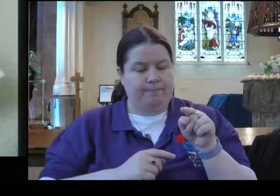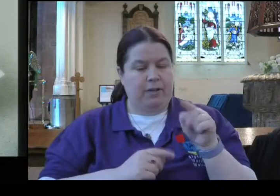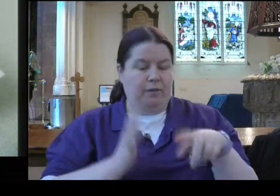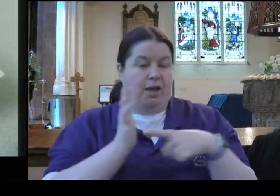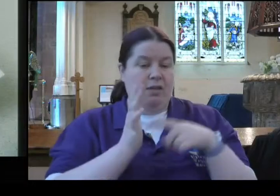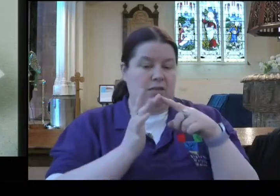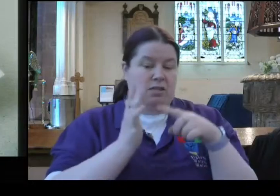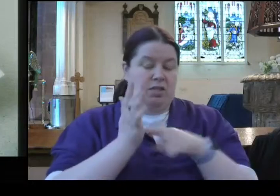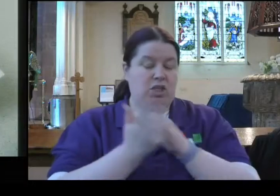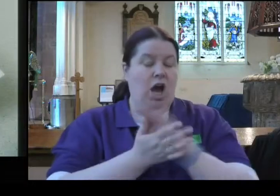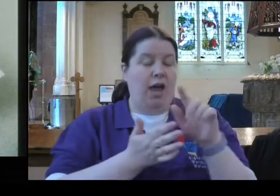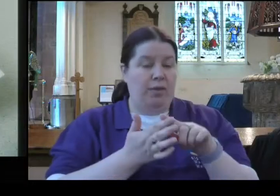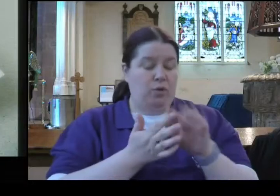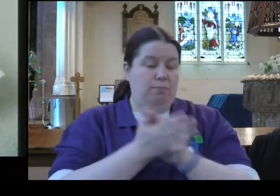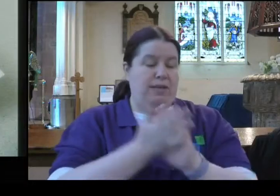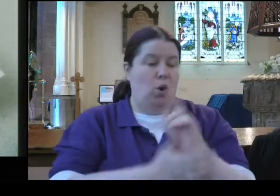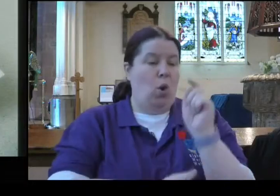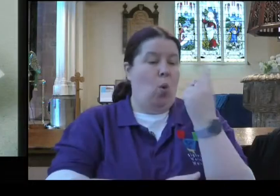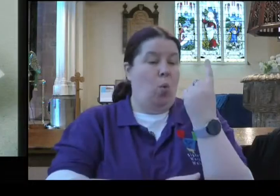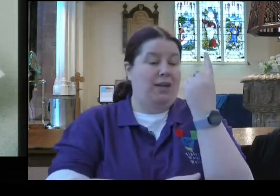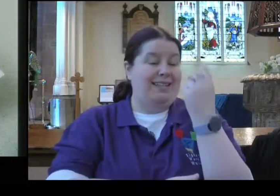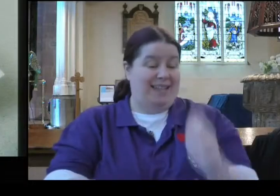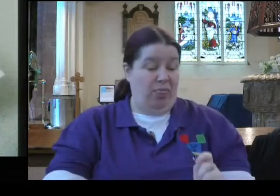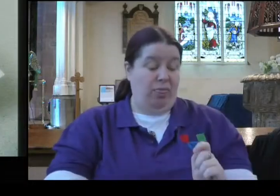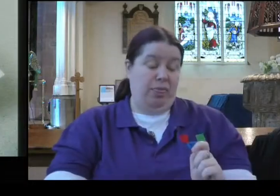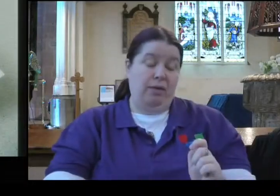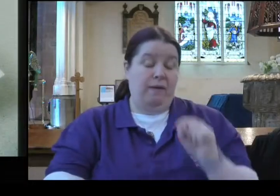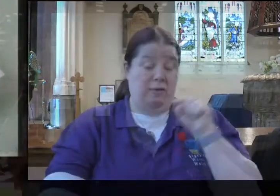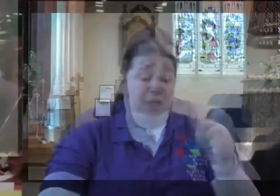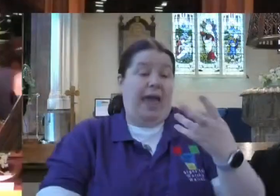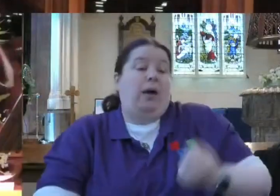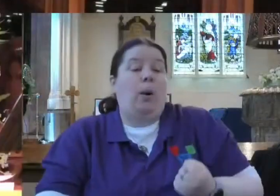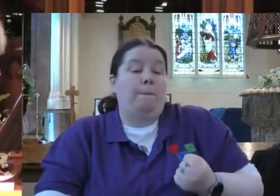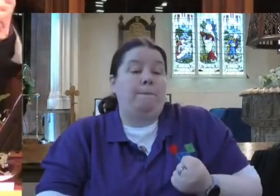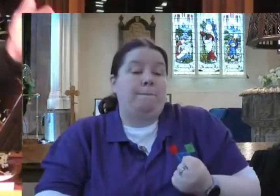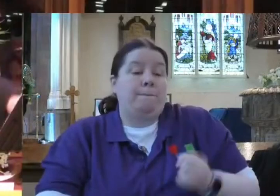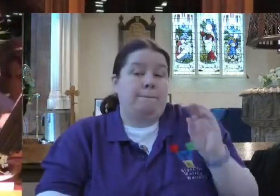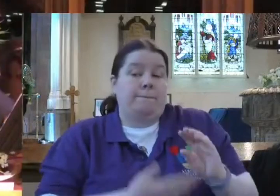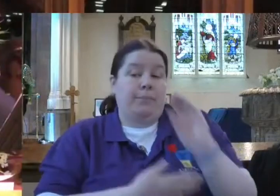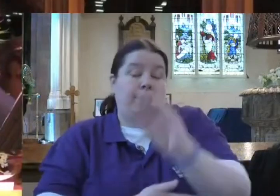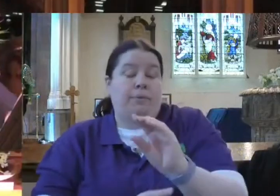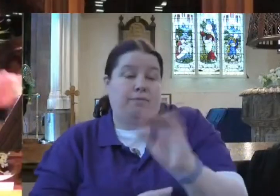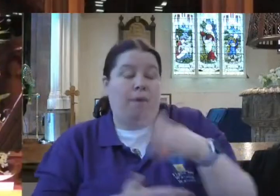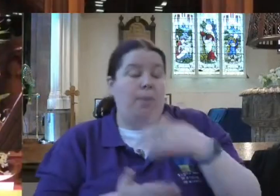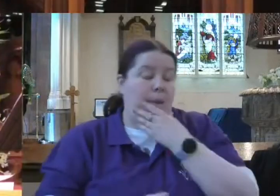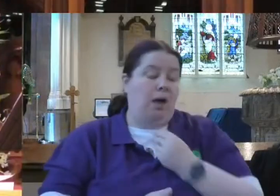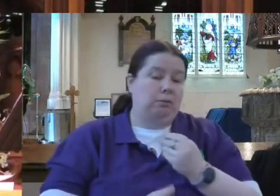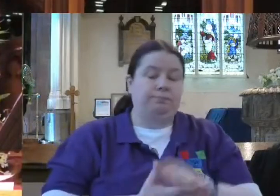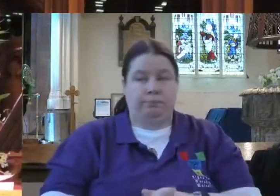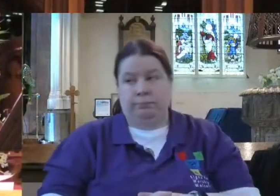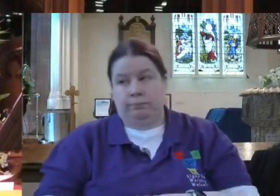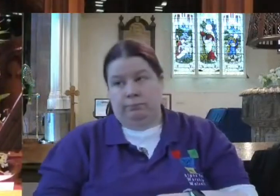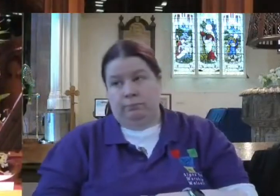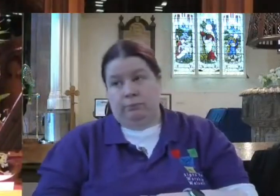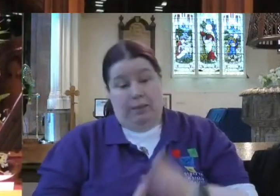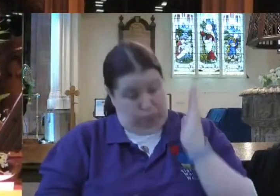tithe. That would be a tenth of his income or her income. It would actually usually be his income. That